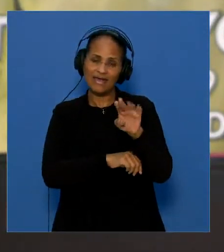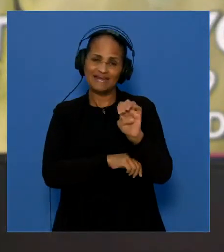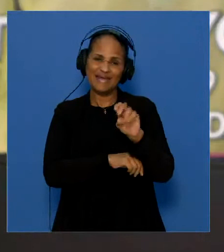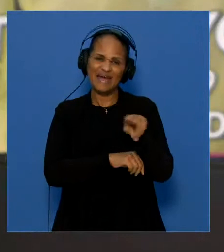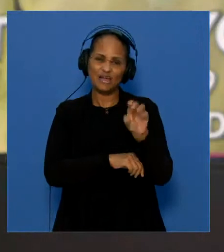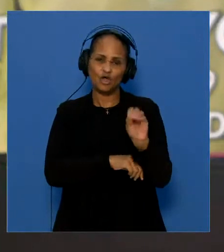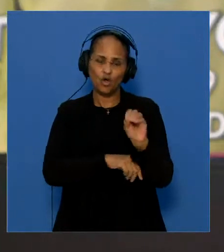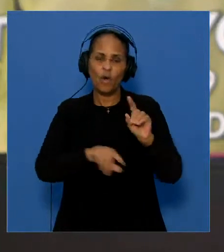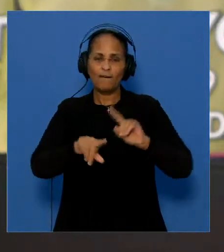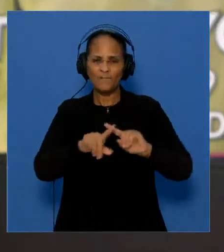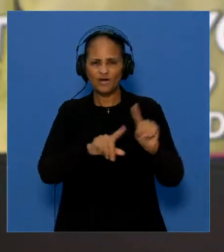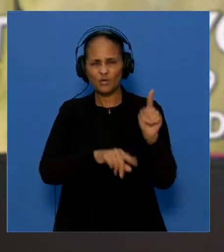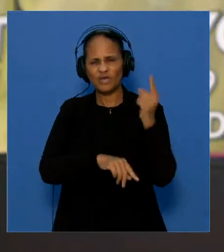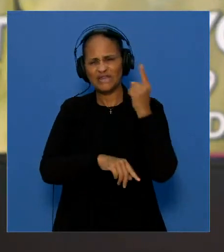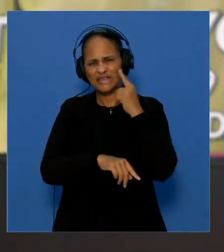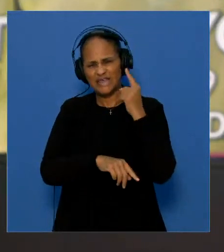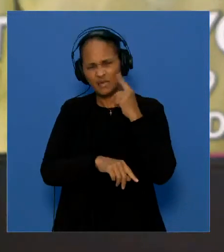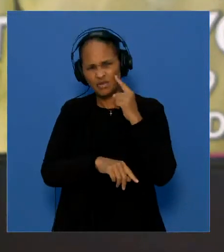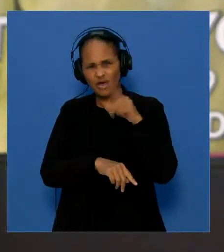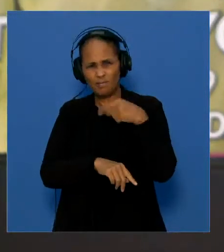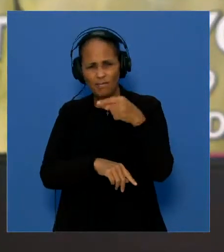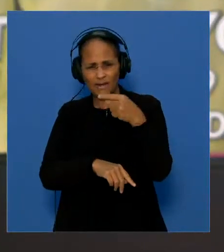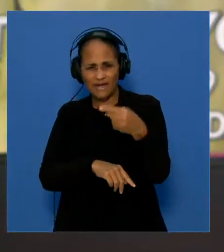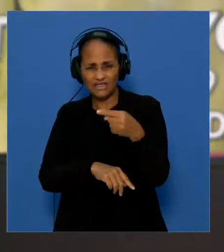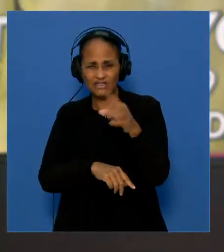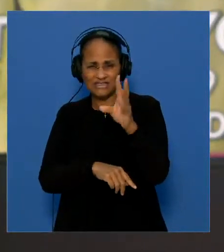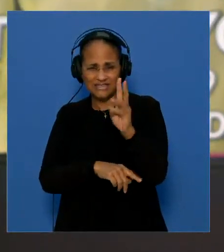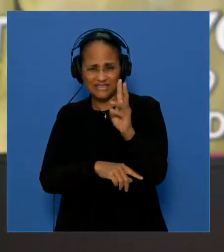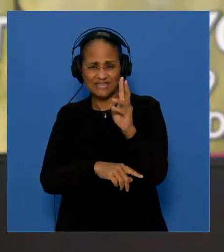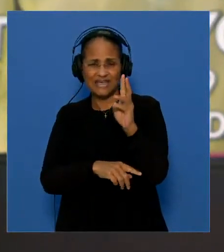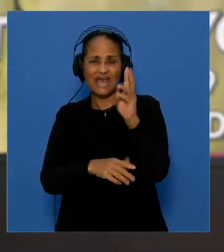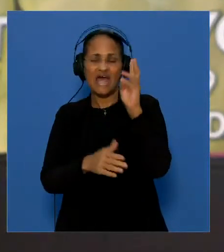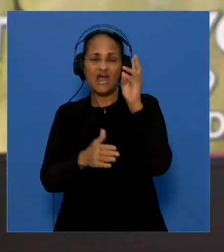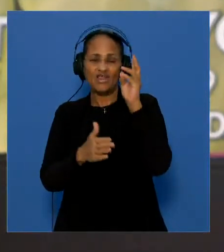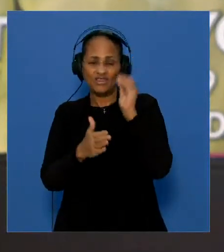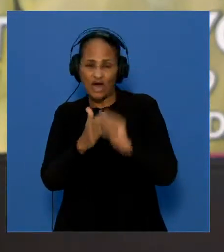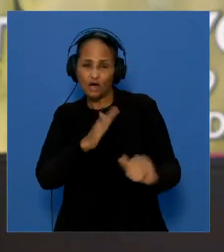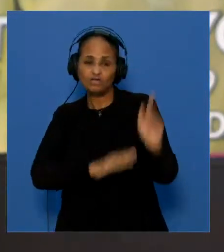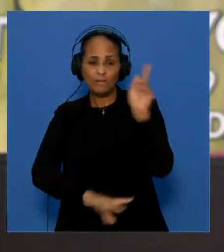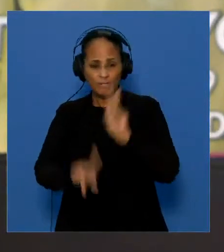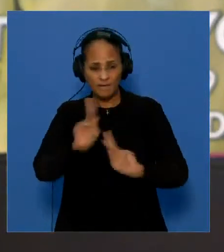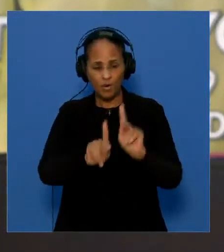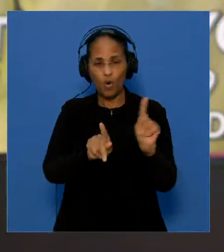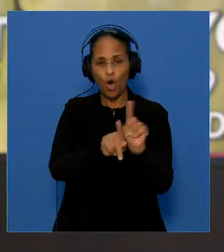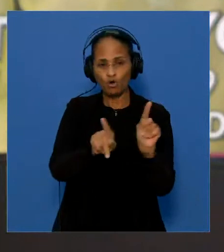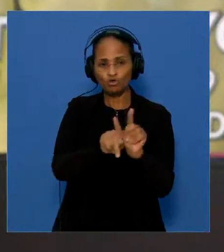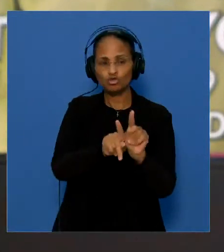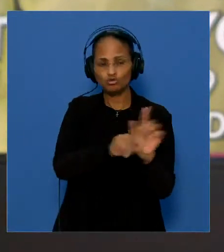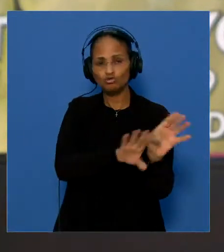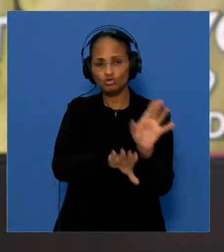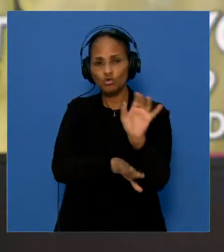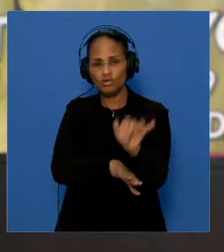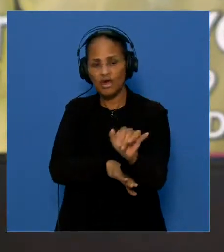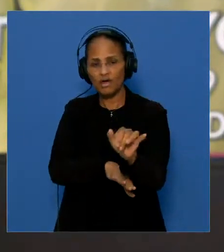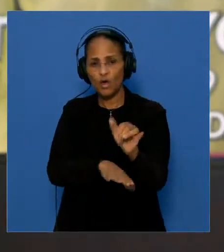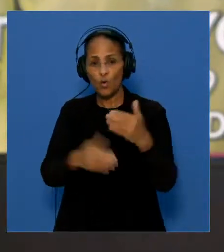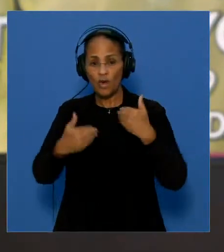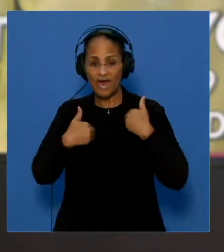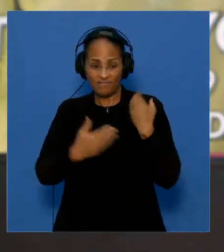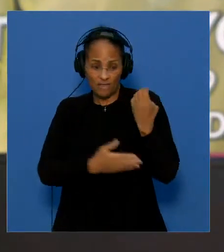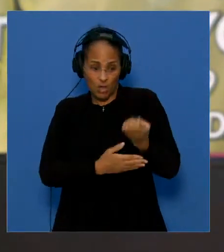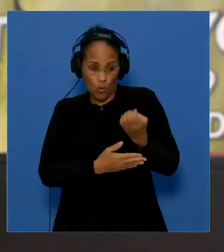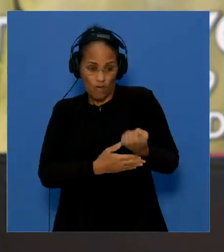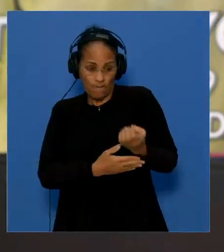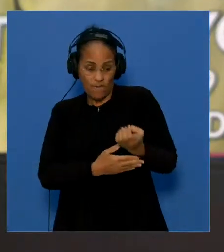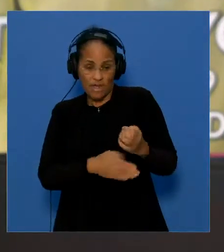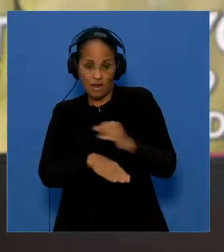anticipate that by January, we, with our population of 60,000 people, will also be able to do it. We have the equipment on